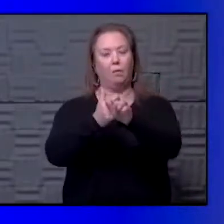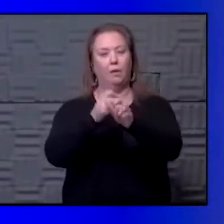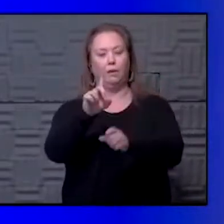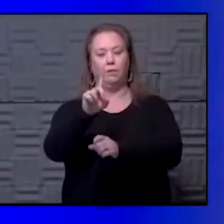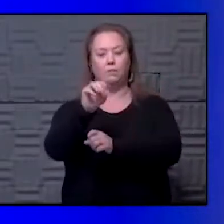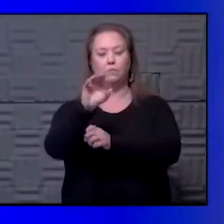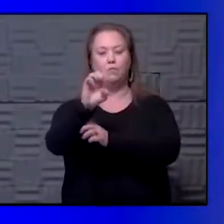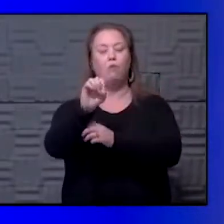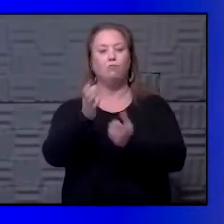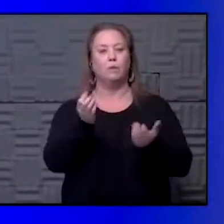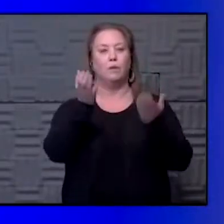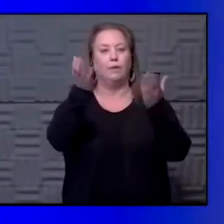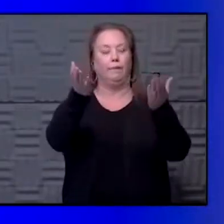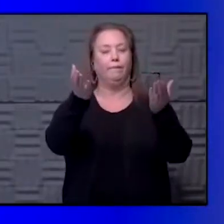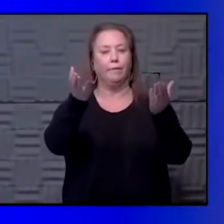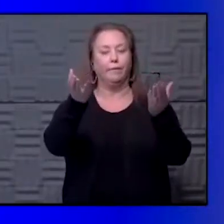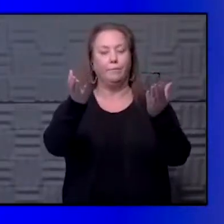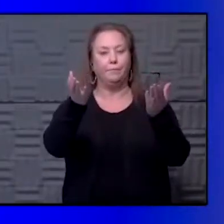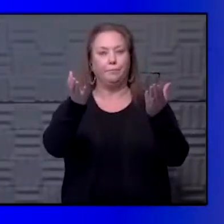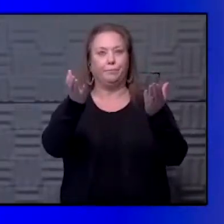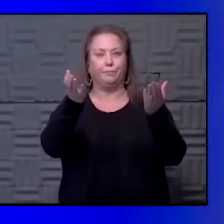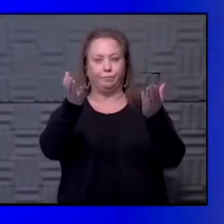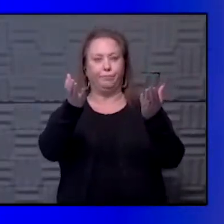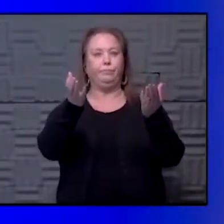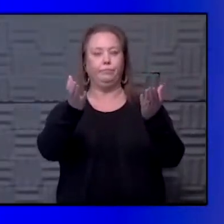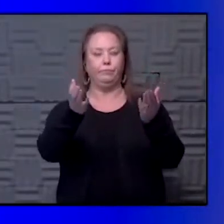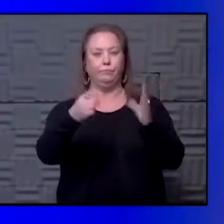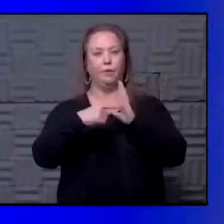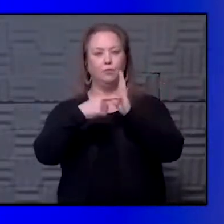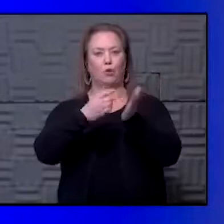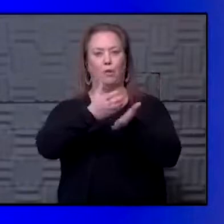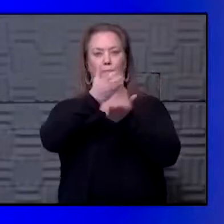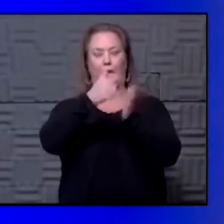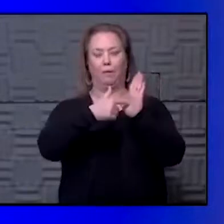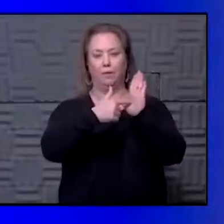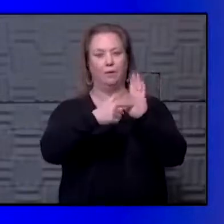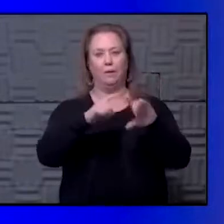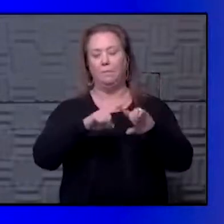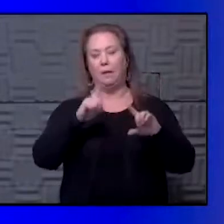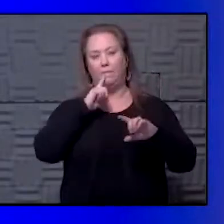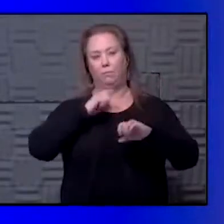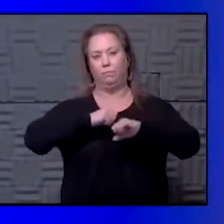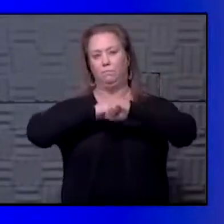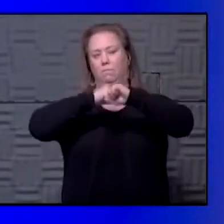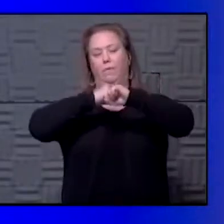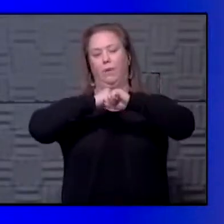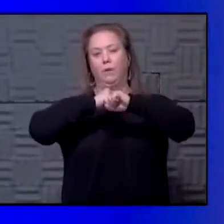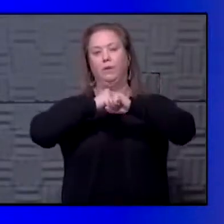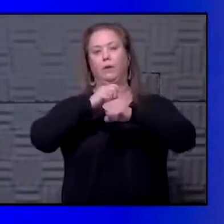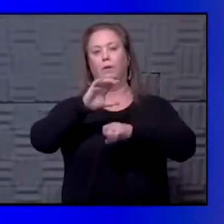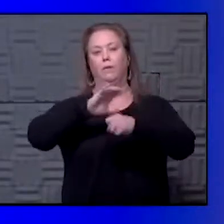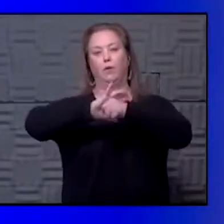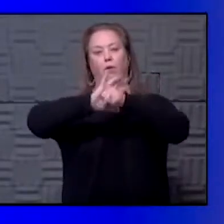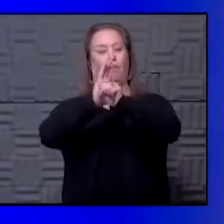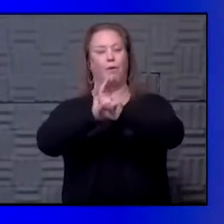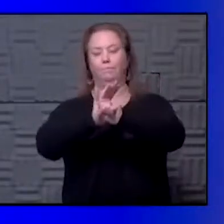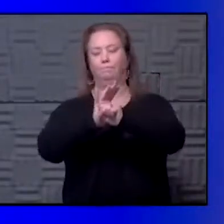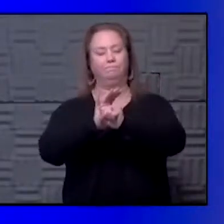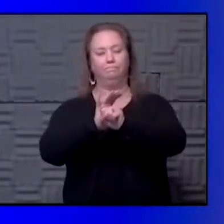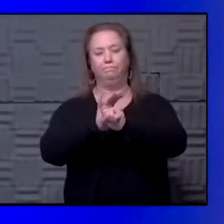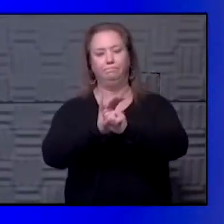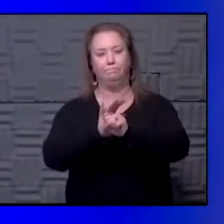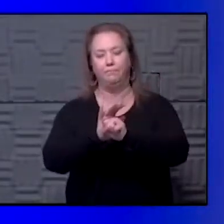doses that are prescribed or shown on the bottle, you can do that. But as far as any prophylaxis, protection